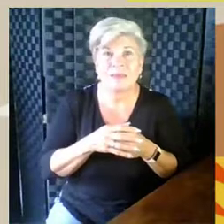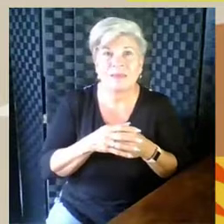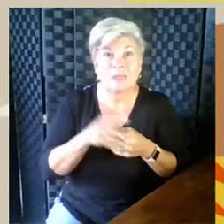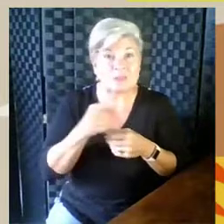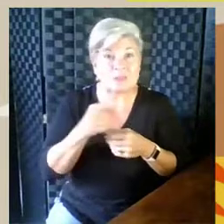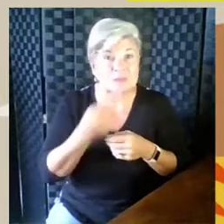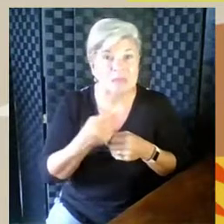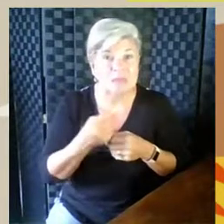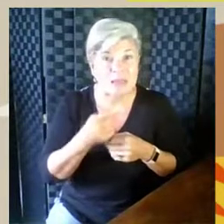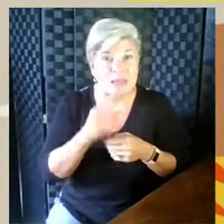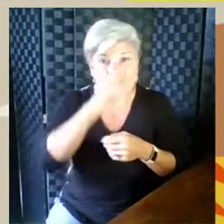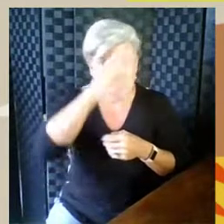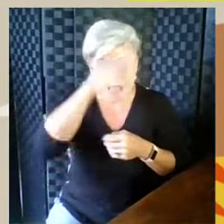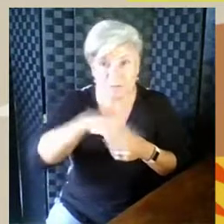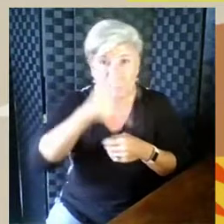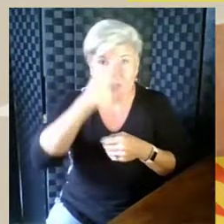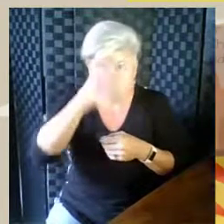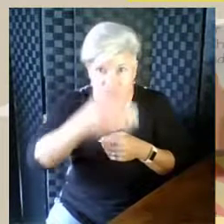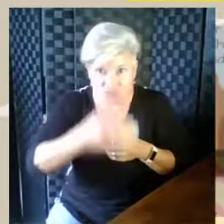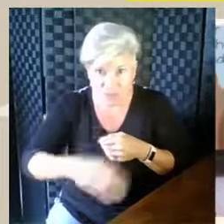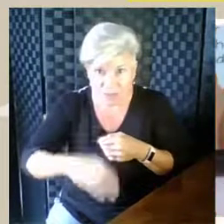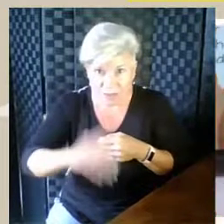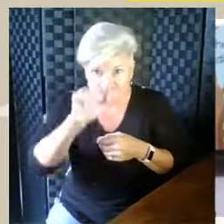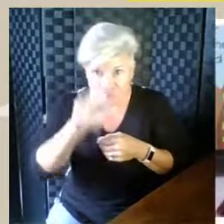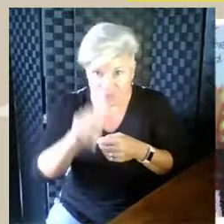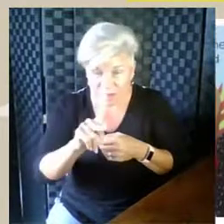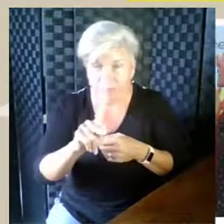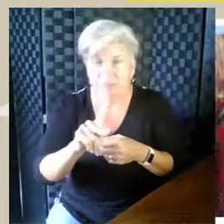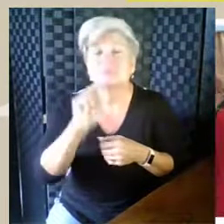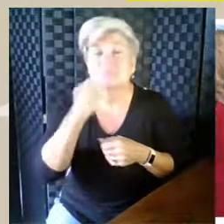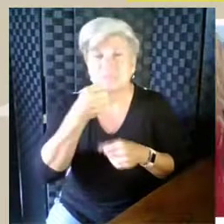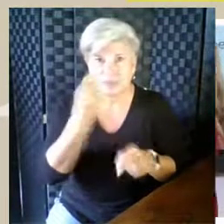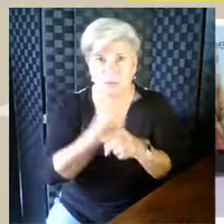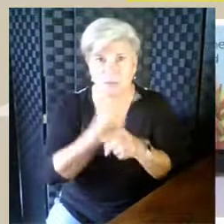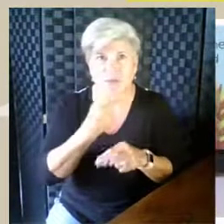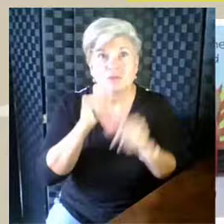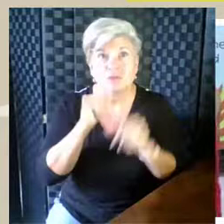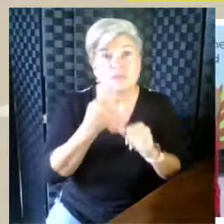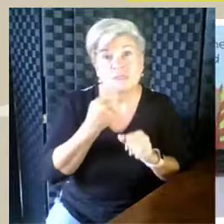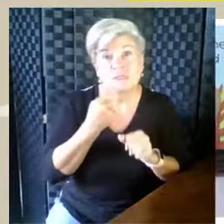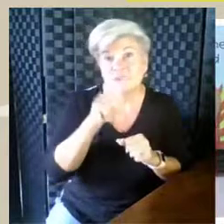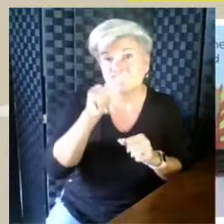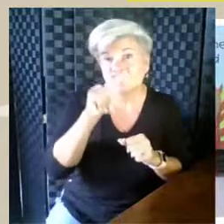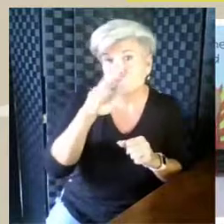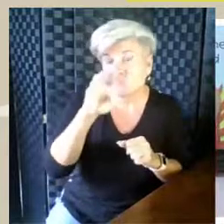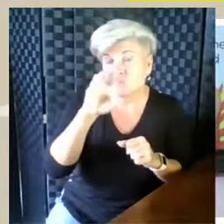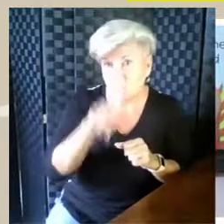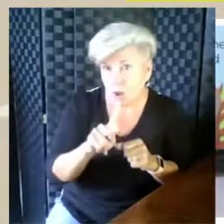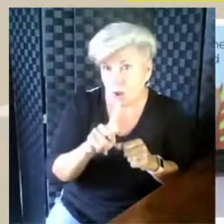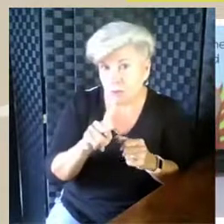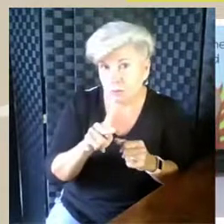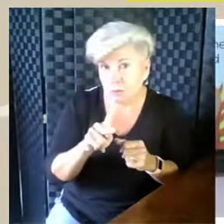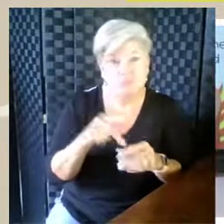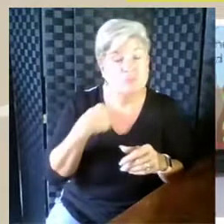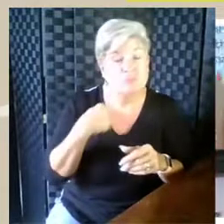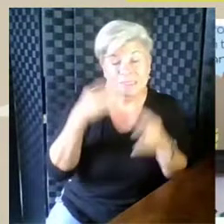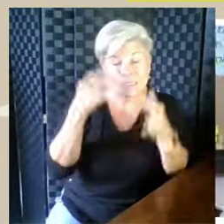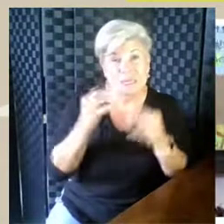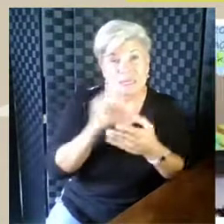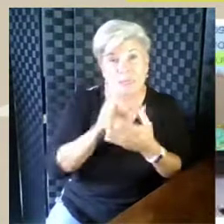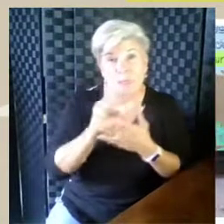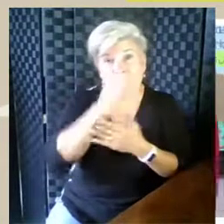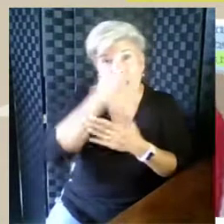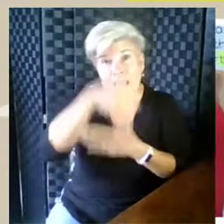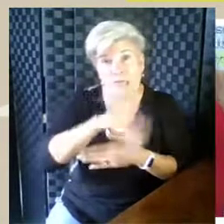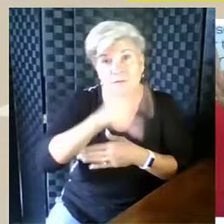If you said elephant's trunk, you are correct. You could have said just trunk. I chose to write elephant's trunk because